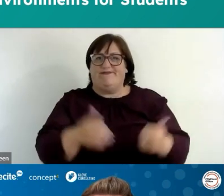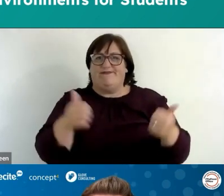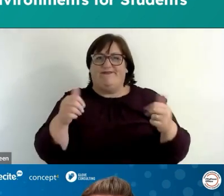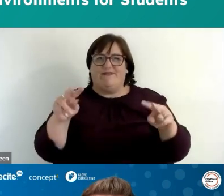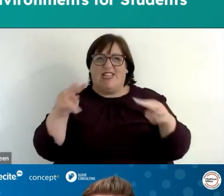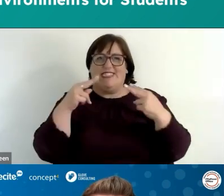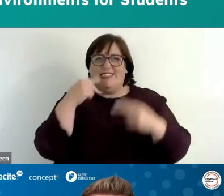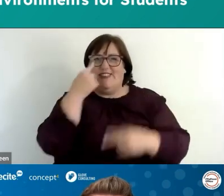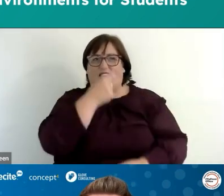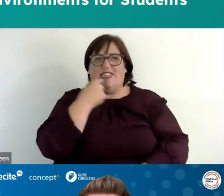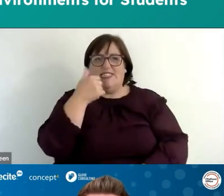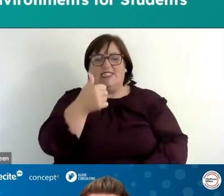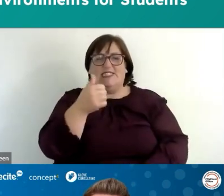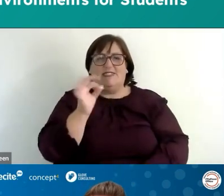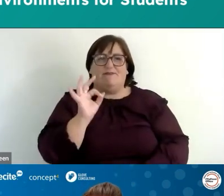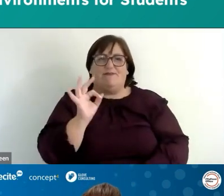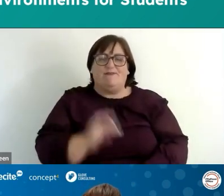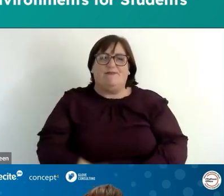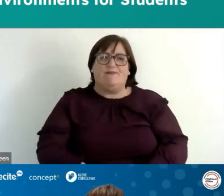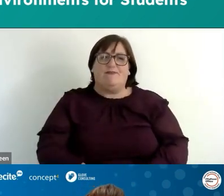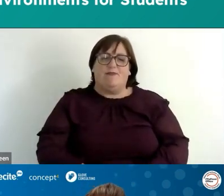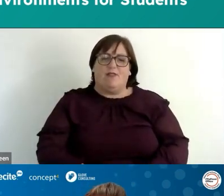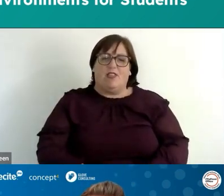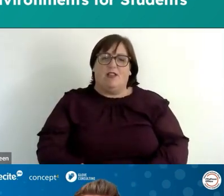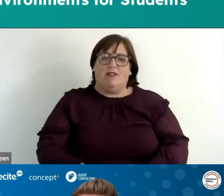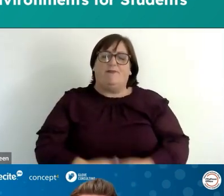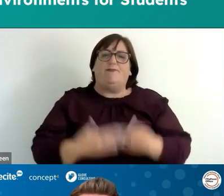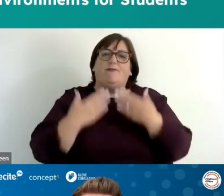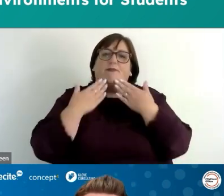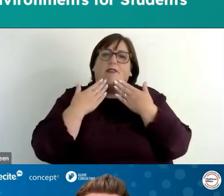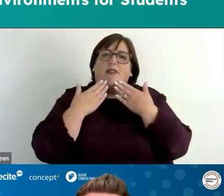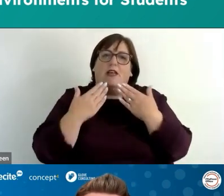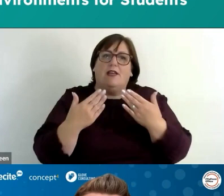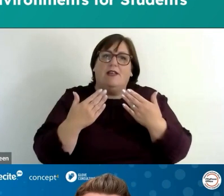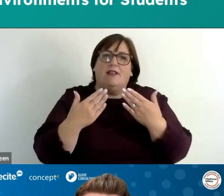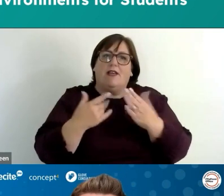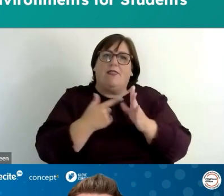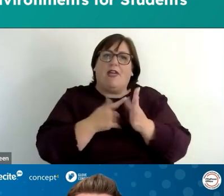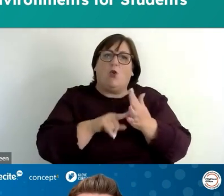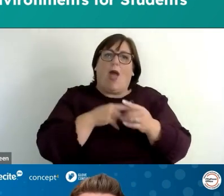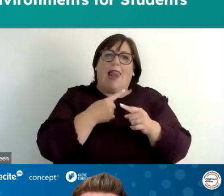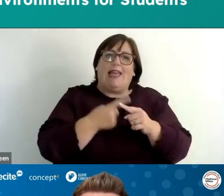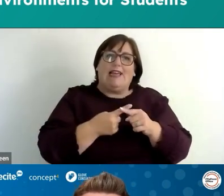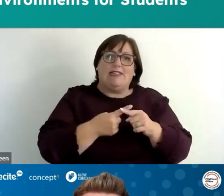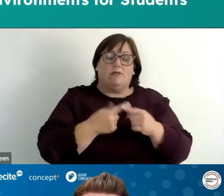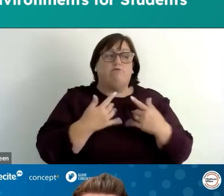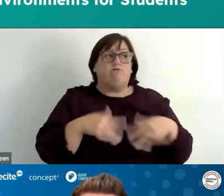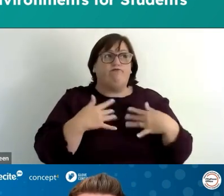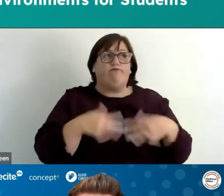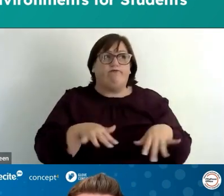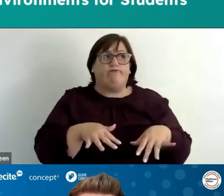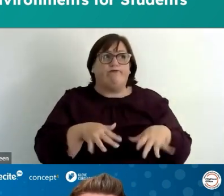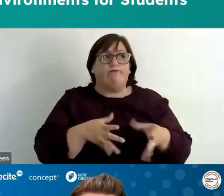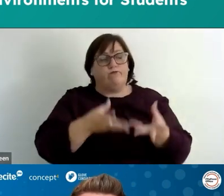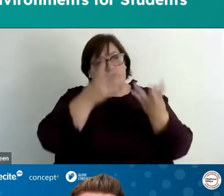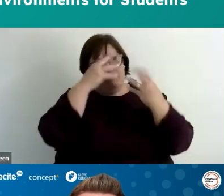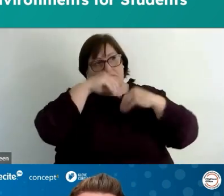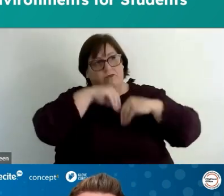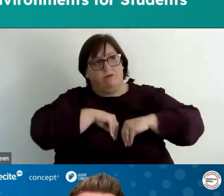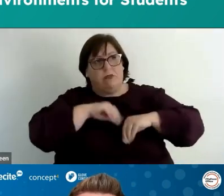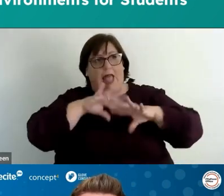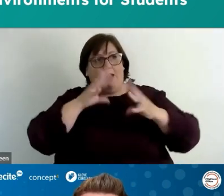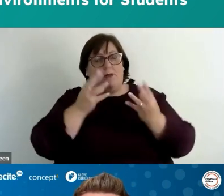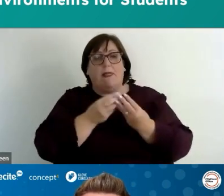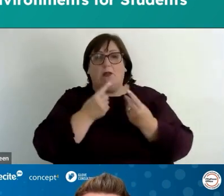faces. So yes, thanks very much, Alex, for that. Very, very insightful. I think it's everything you said. It was spot on